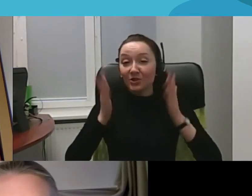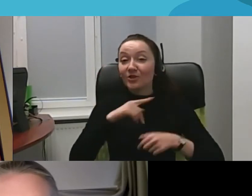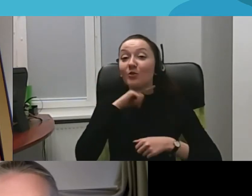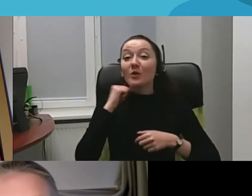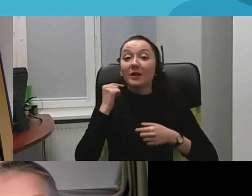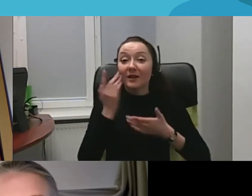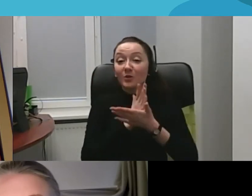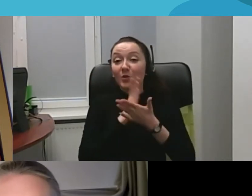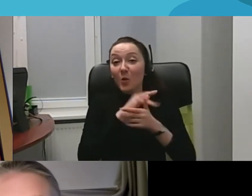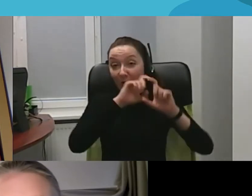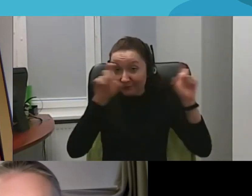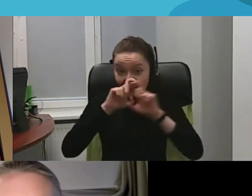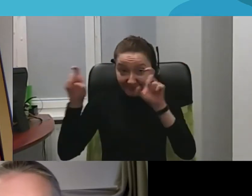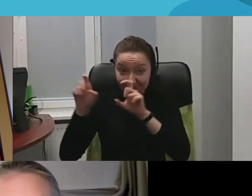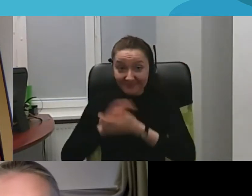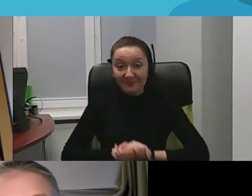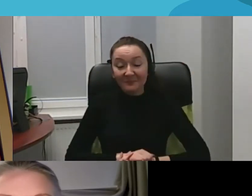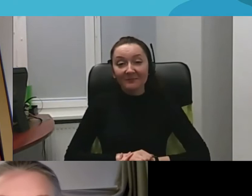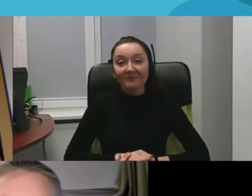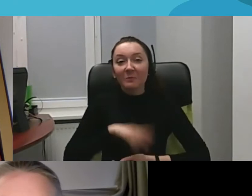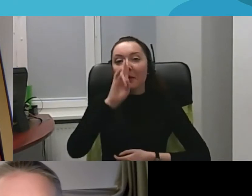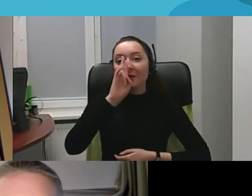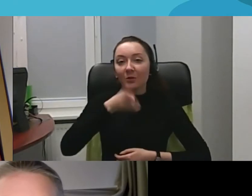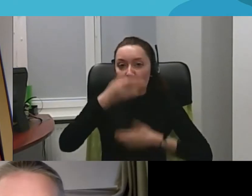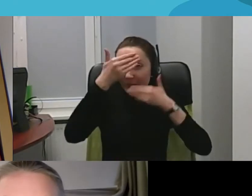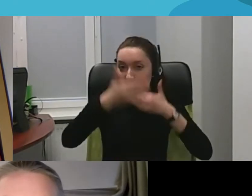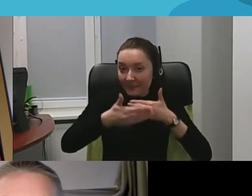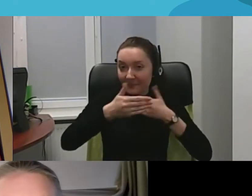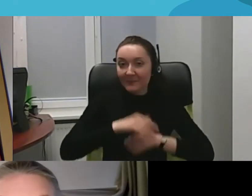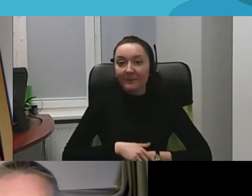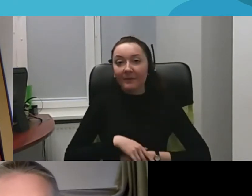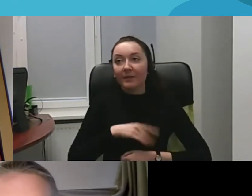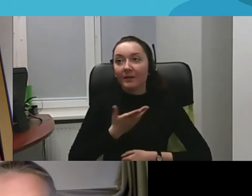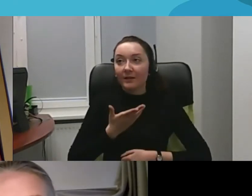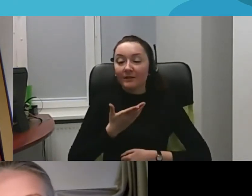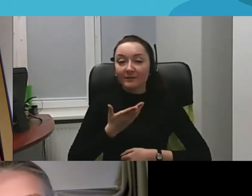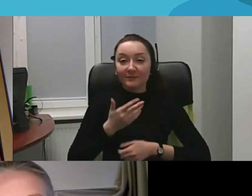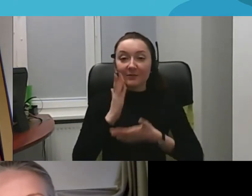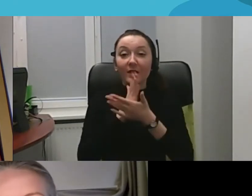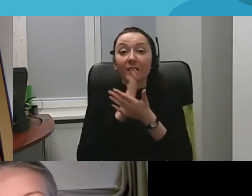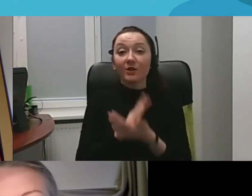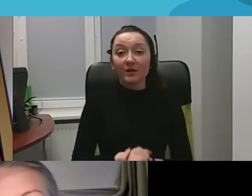past 2 years is only but one mechanism, and I'm afraid it's the only one I am allowed to speak about.